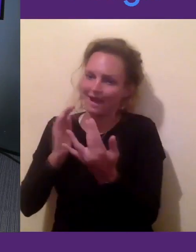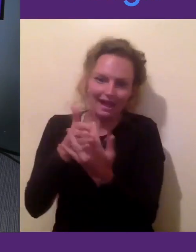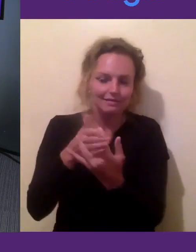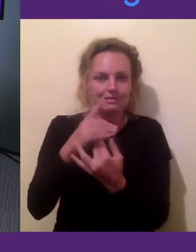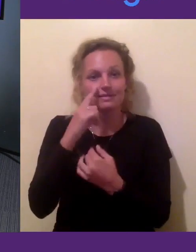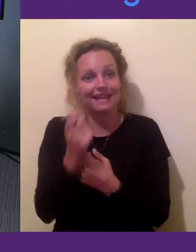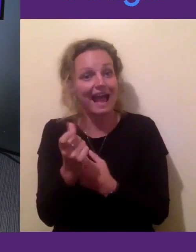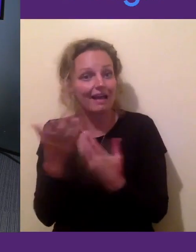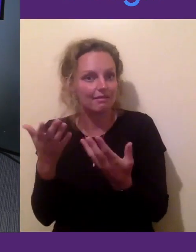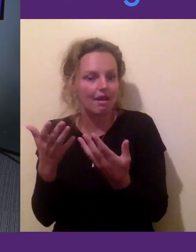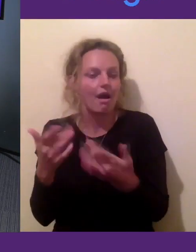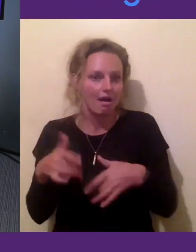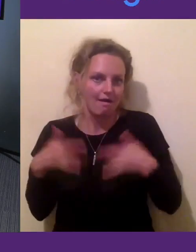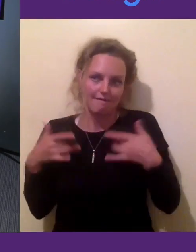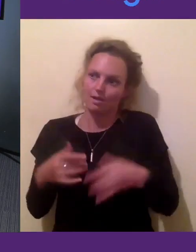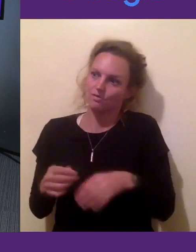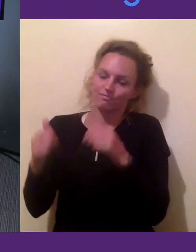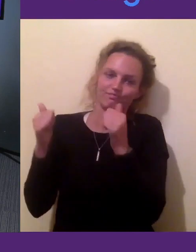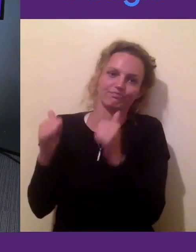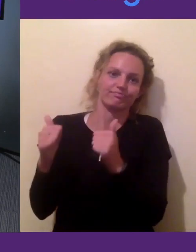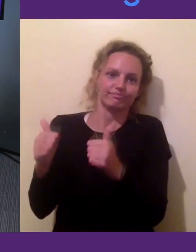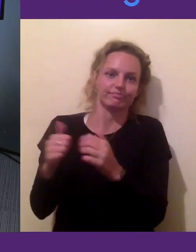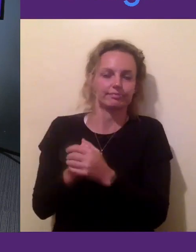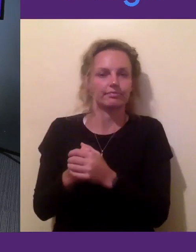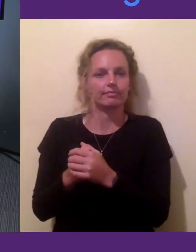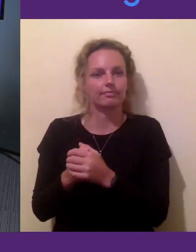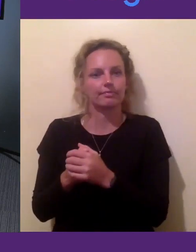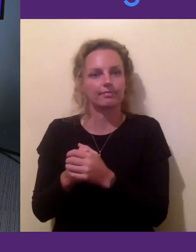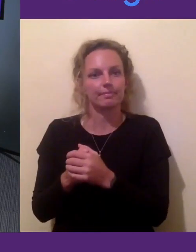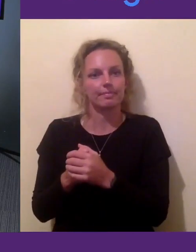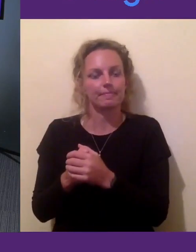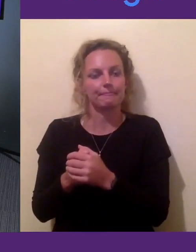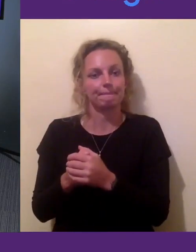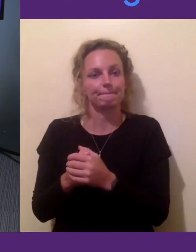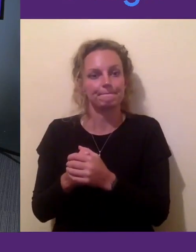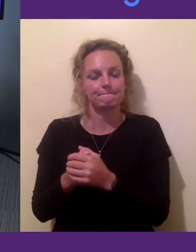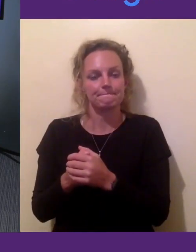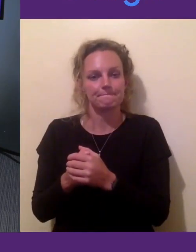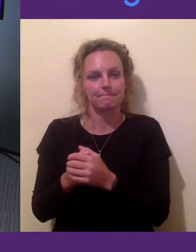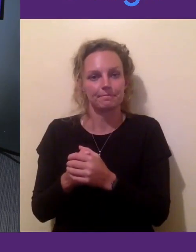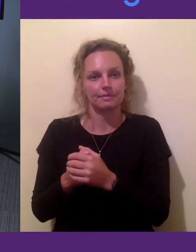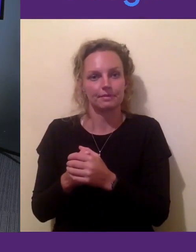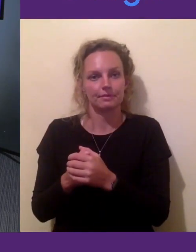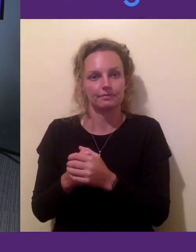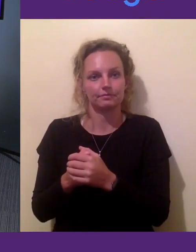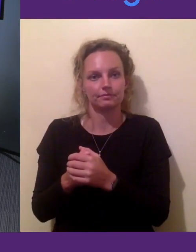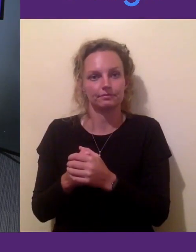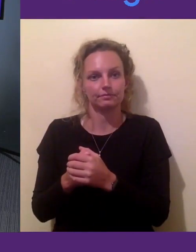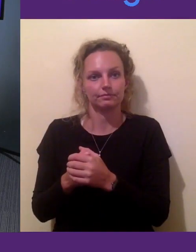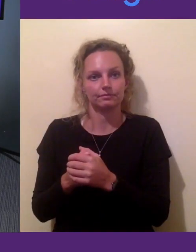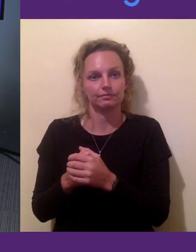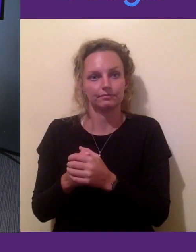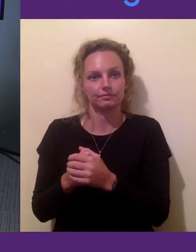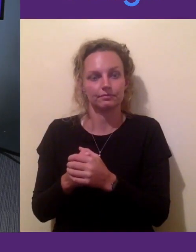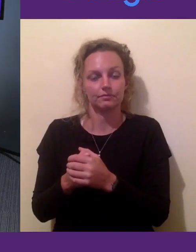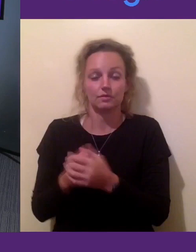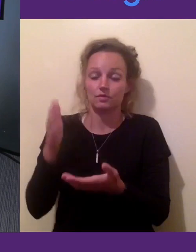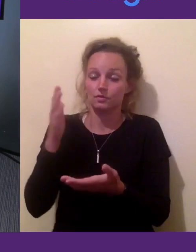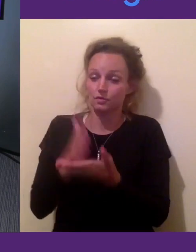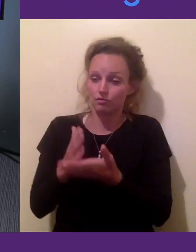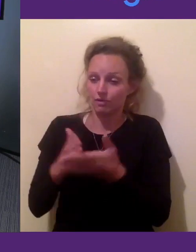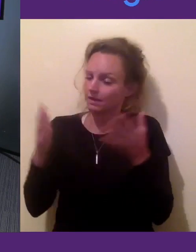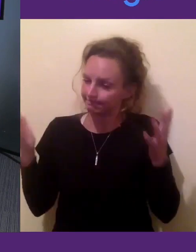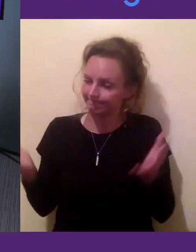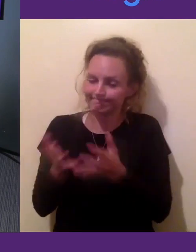have. And no one deliberately went out to do that. But actually getting that empathy out there and actually getting the people to